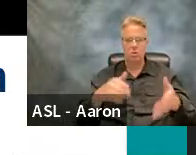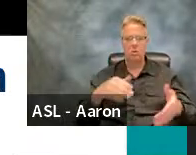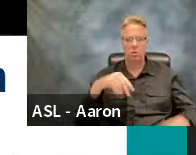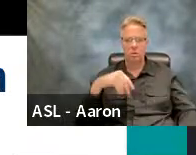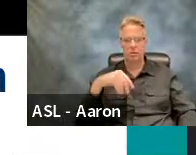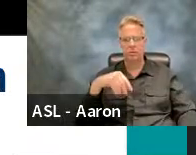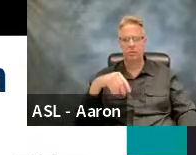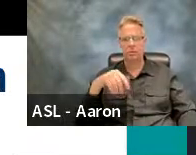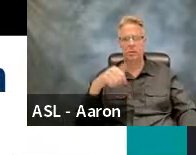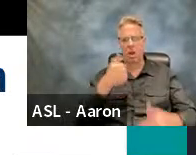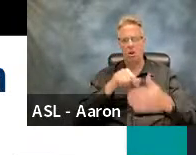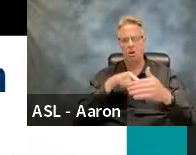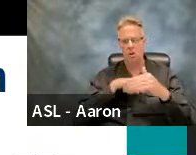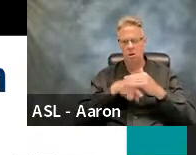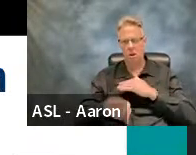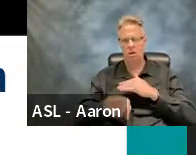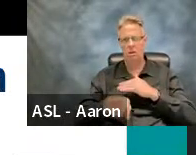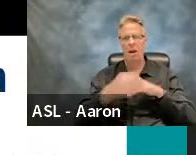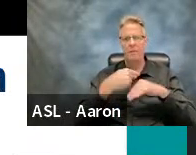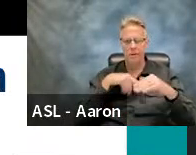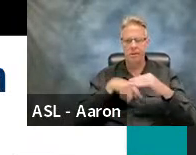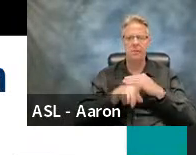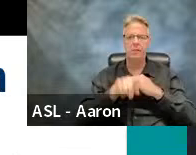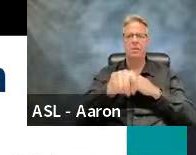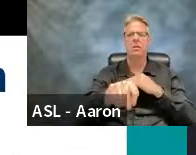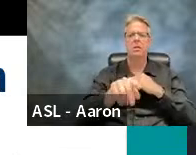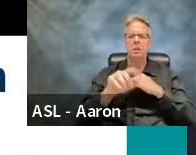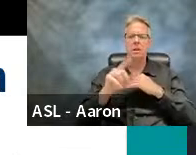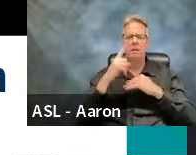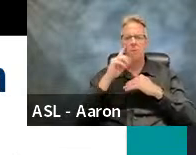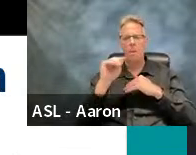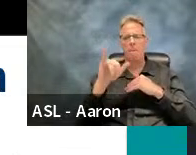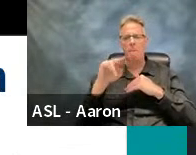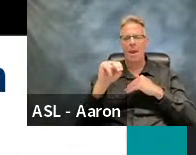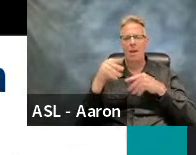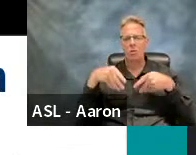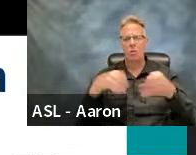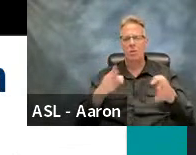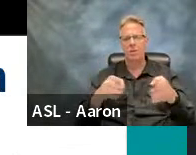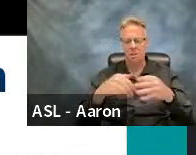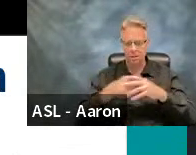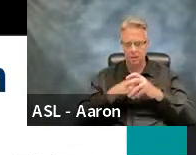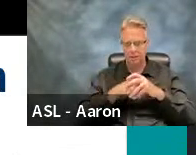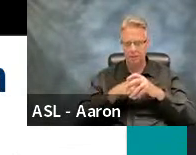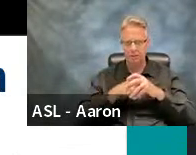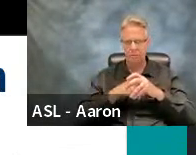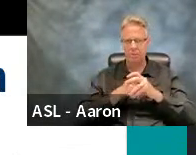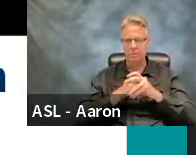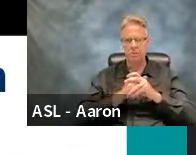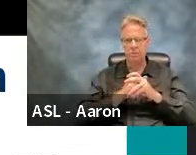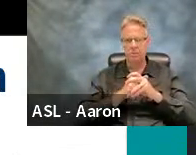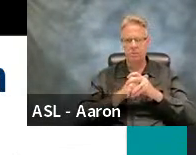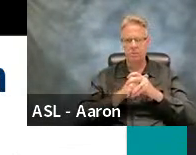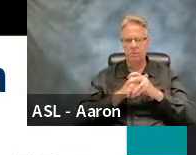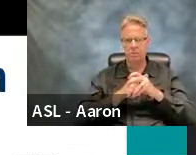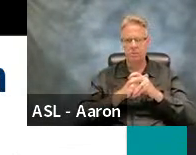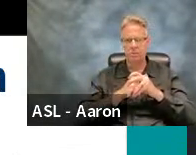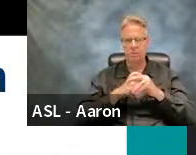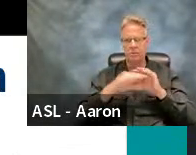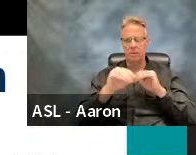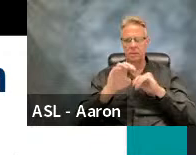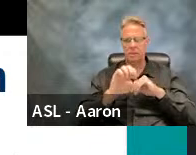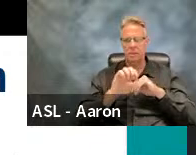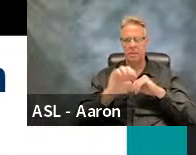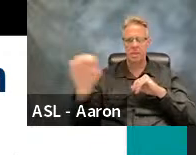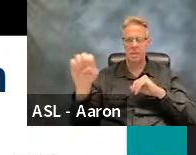there's a connection to the extension of Main Street, and the